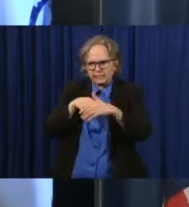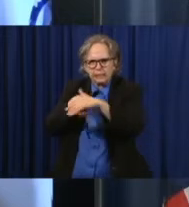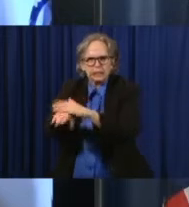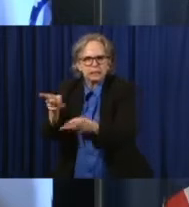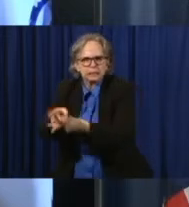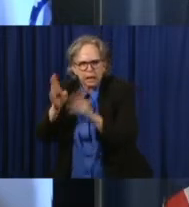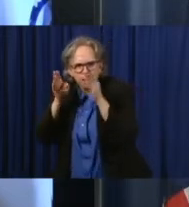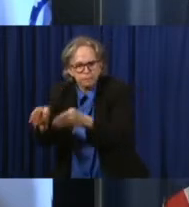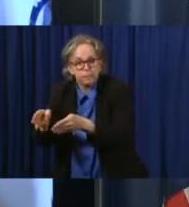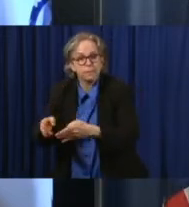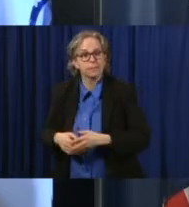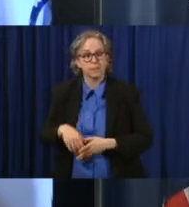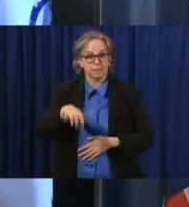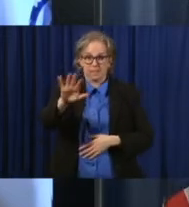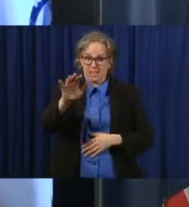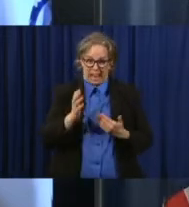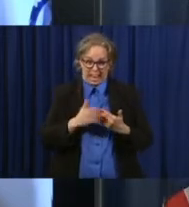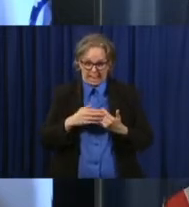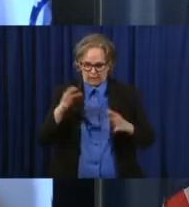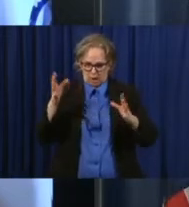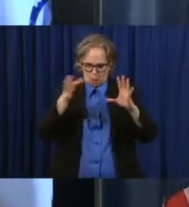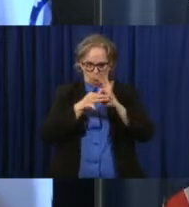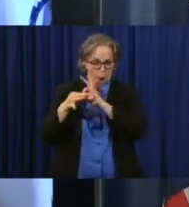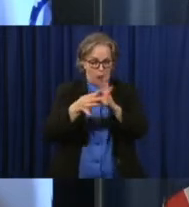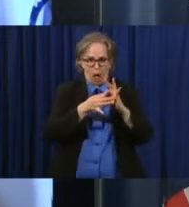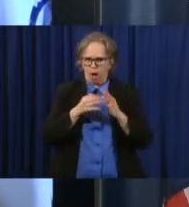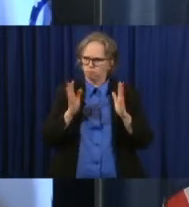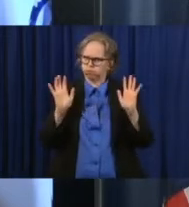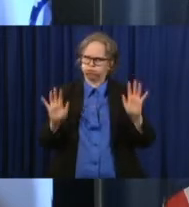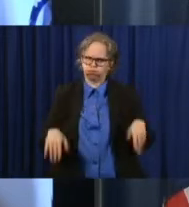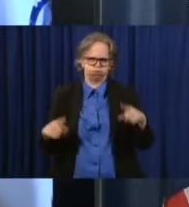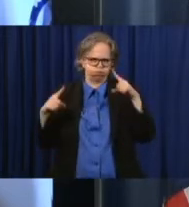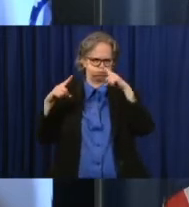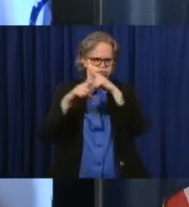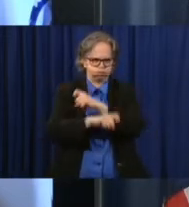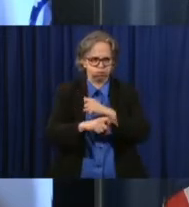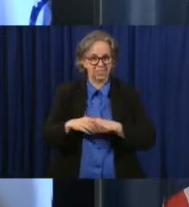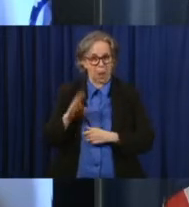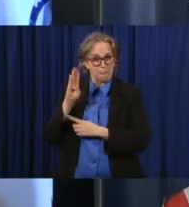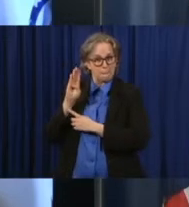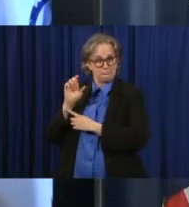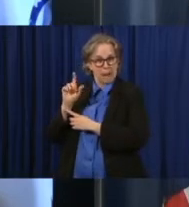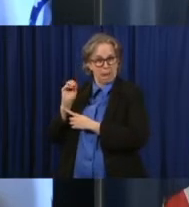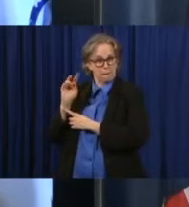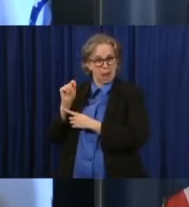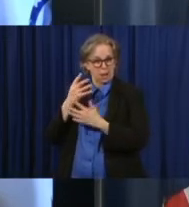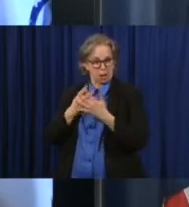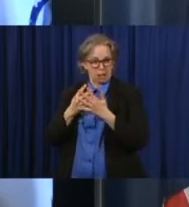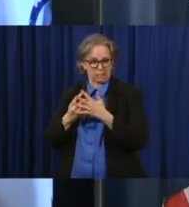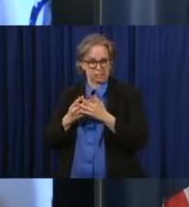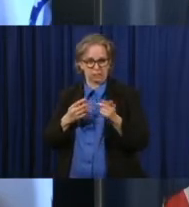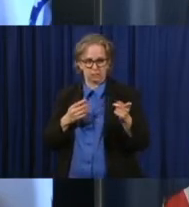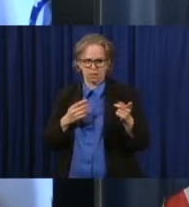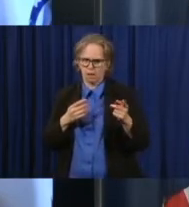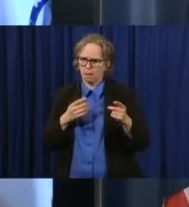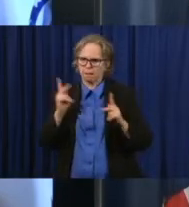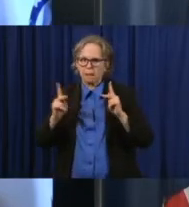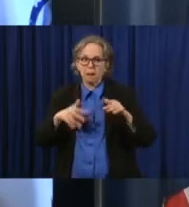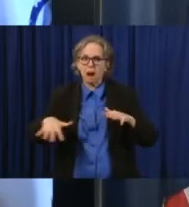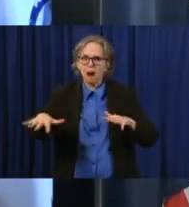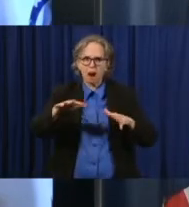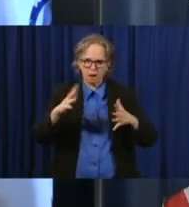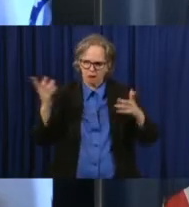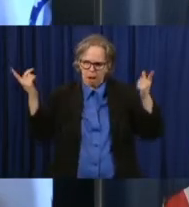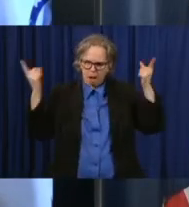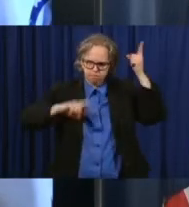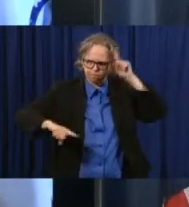what we're doing, and the people at Belmont Correctional Institution they're a team, and they're really doing great work. I know there's a